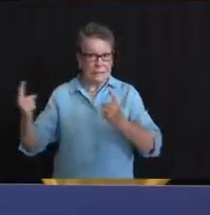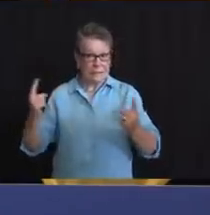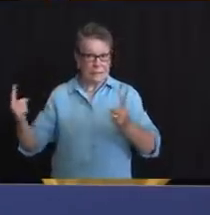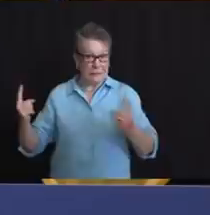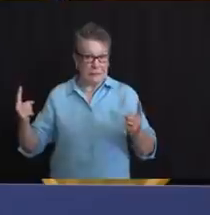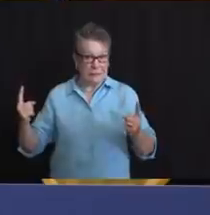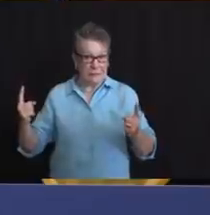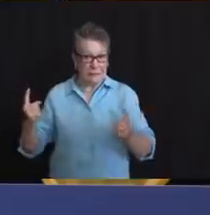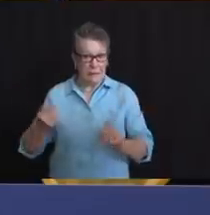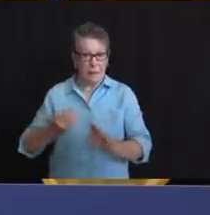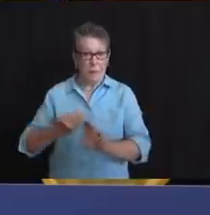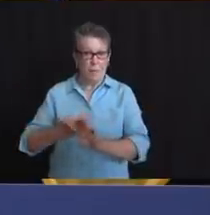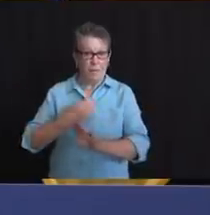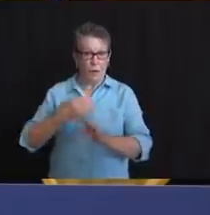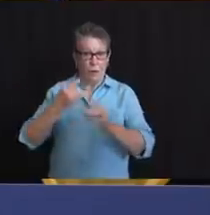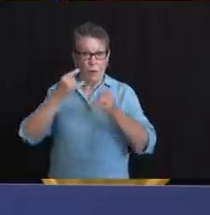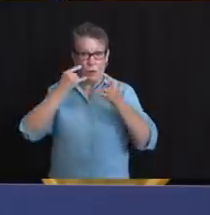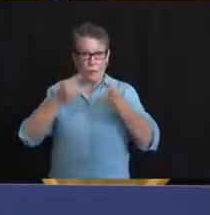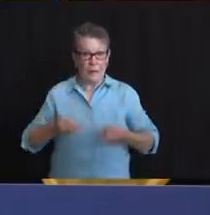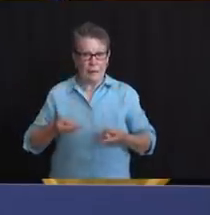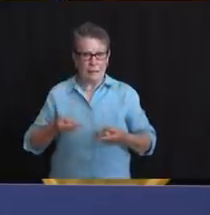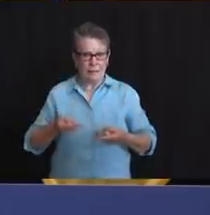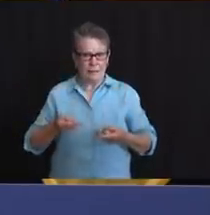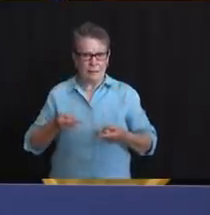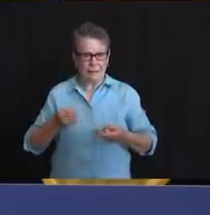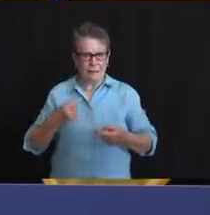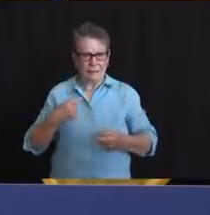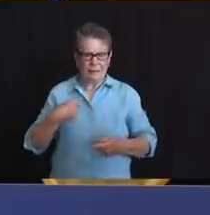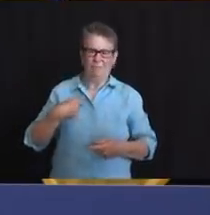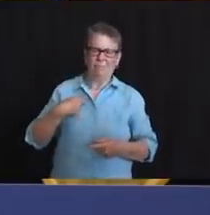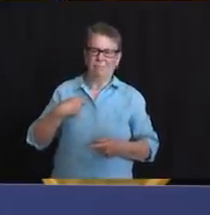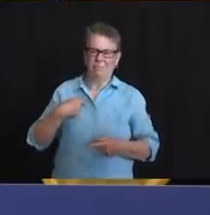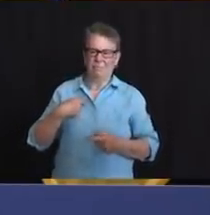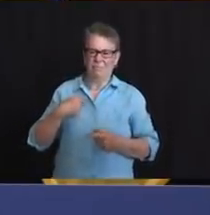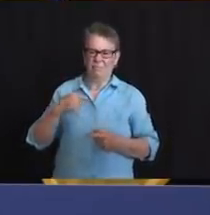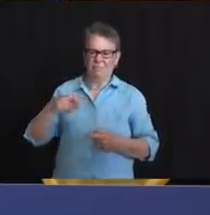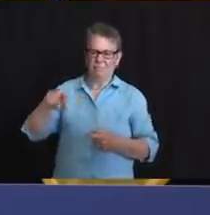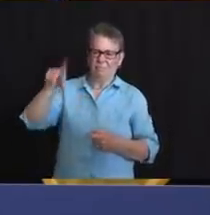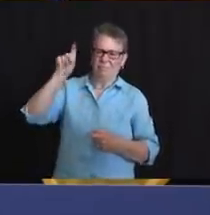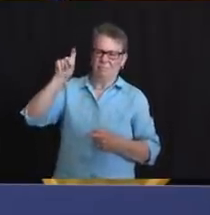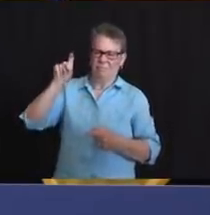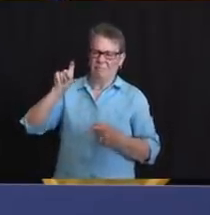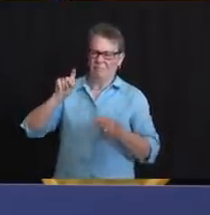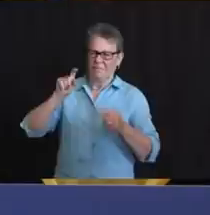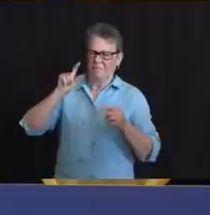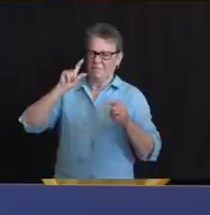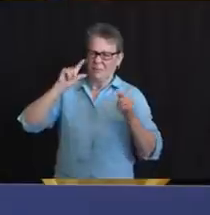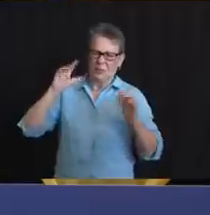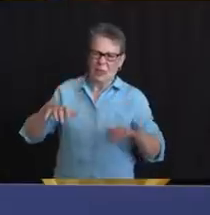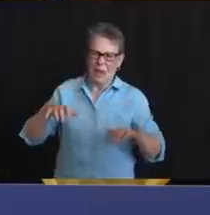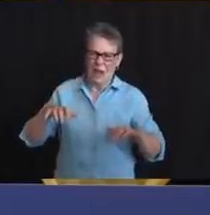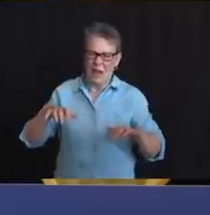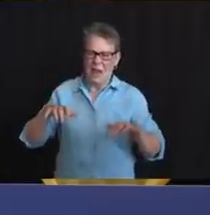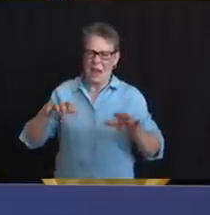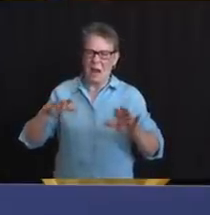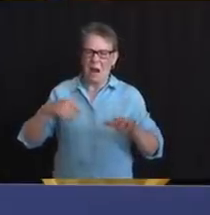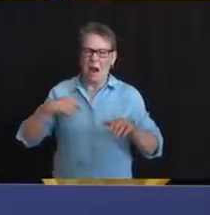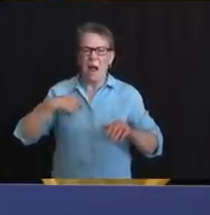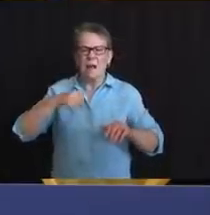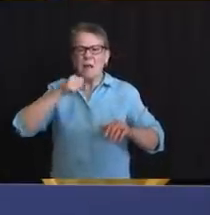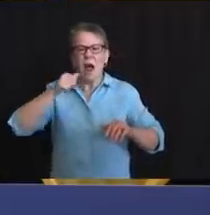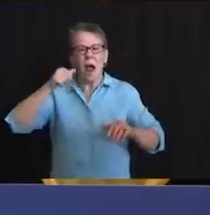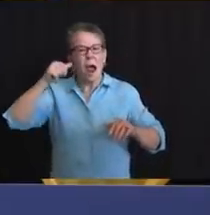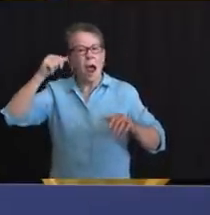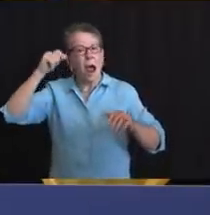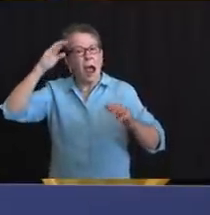and that's something that we were expecting, and not expecting is probably too strong a word, but anticipating, and that